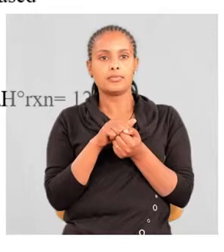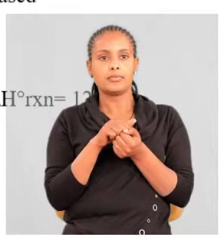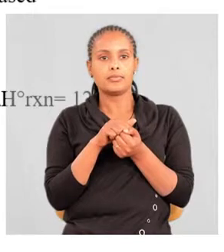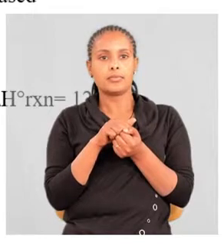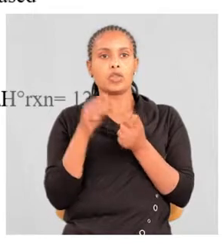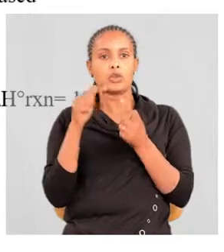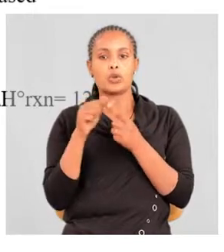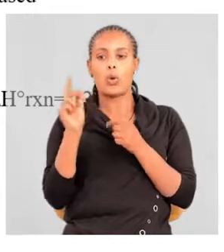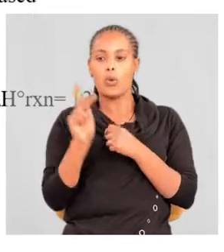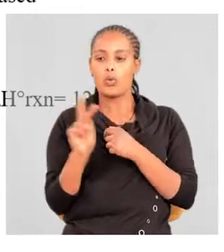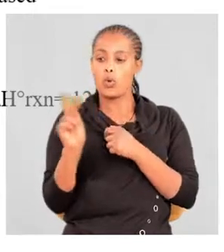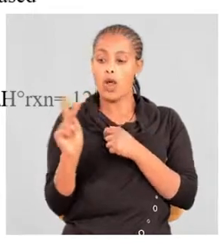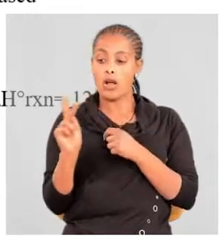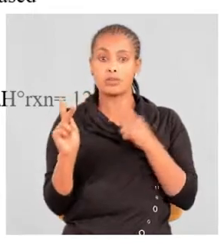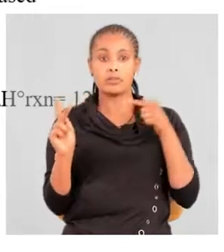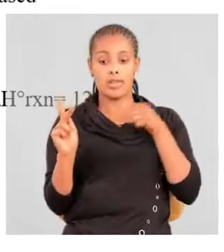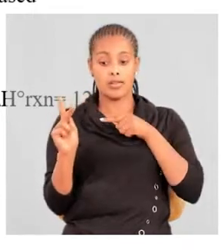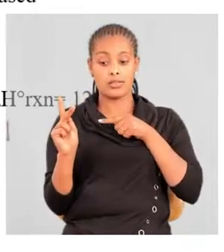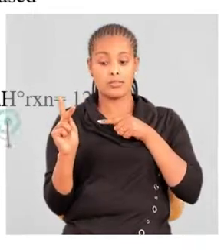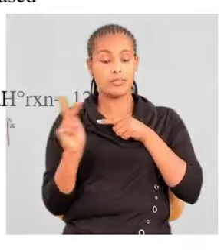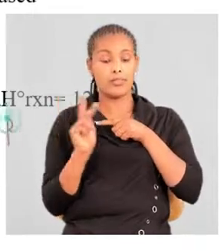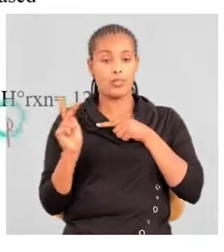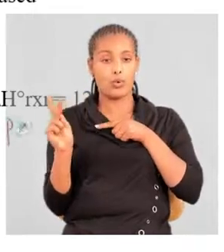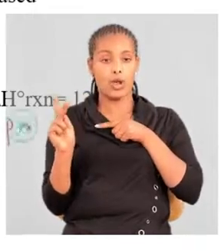to product side